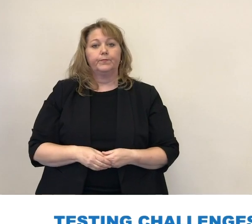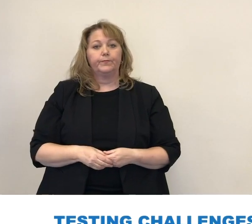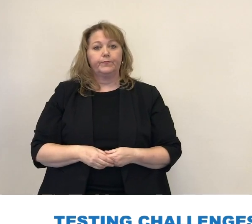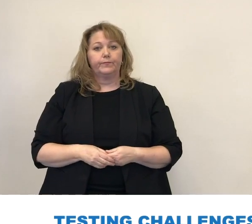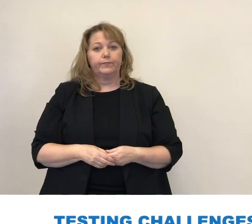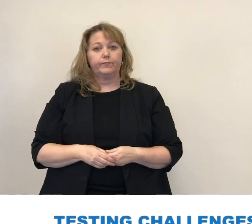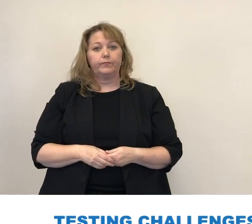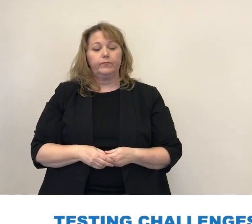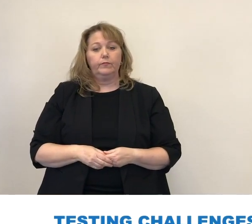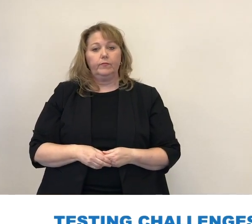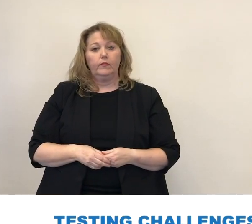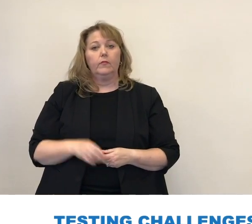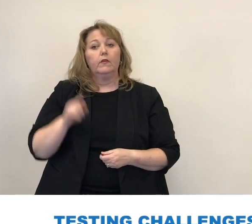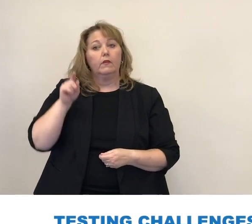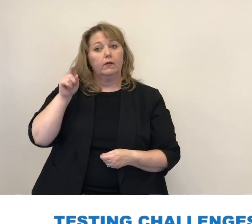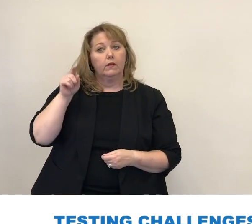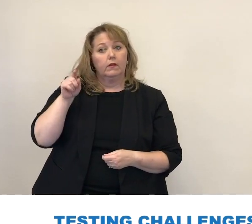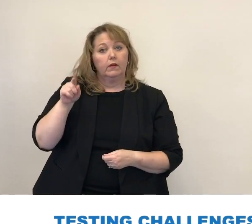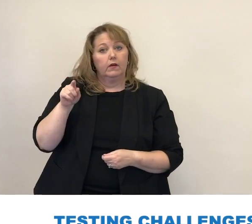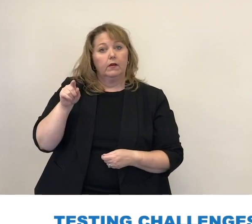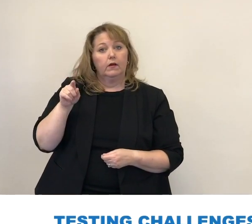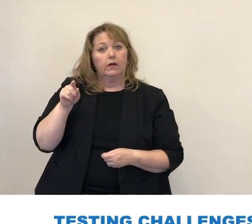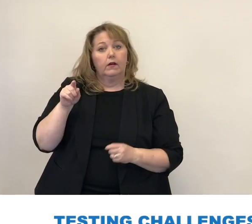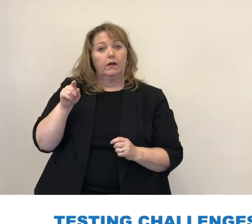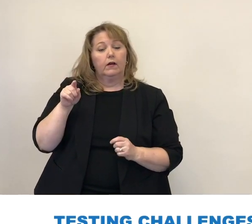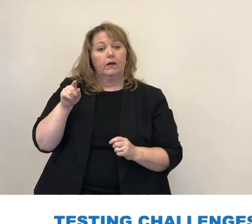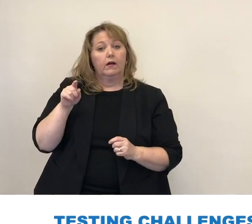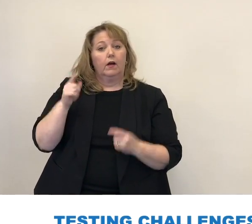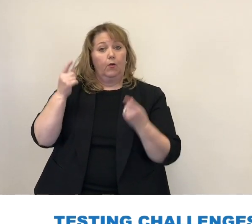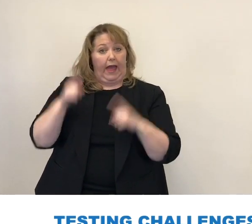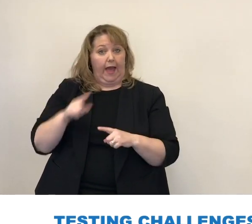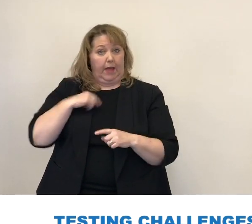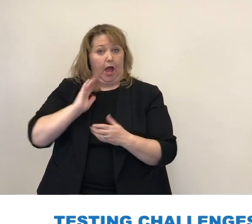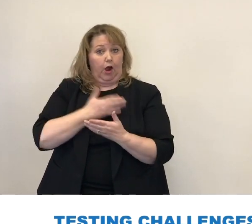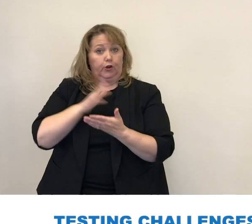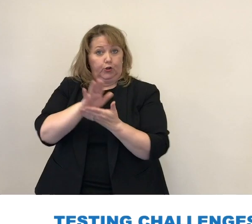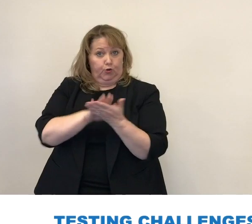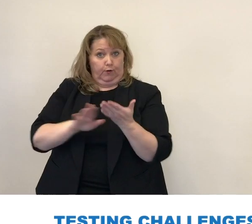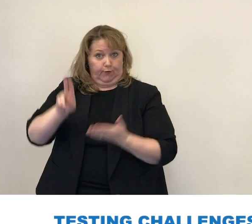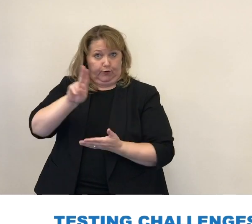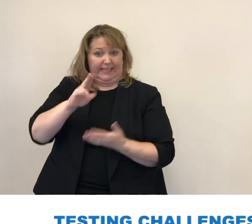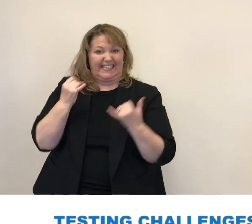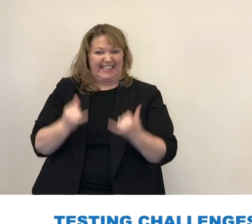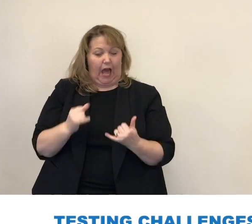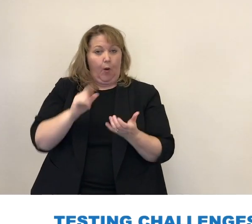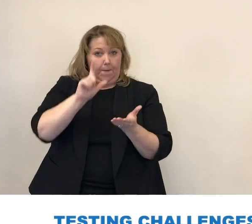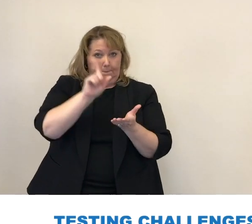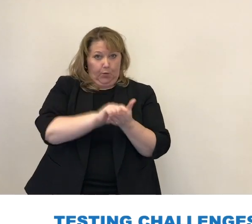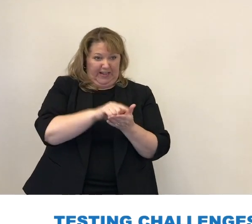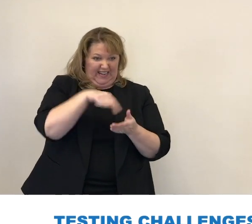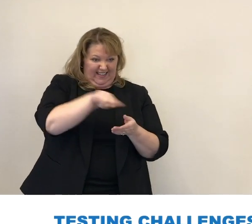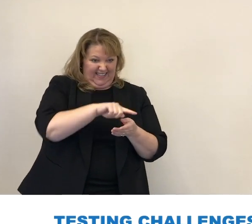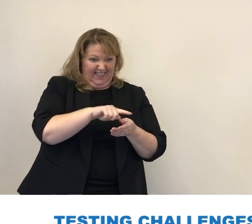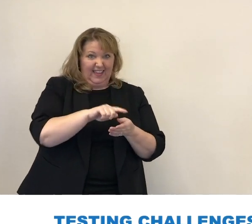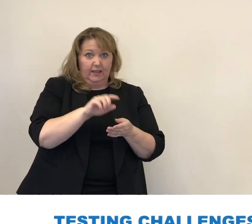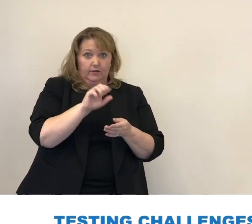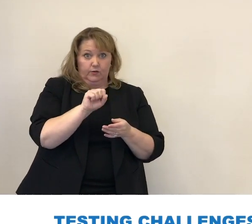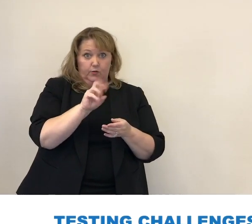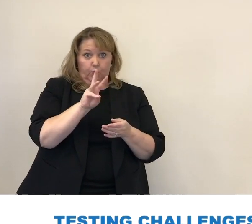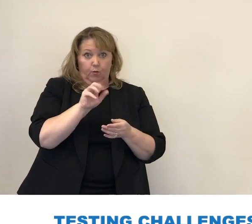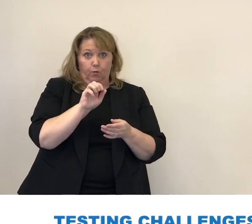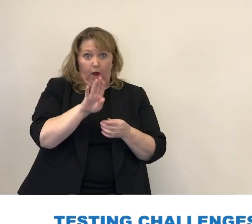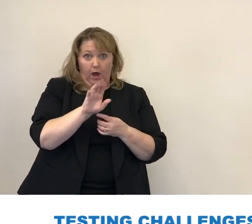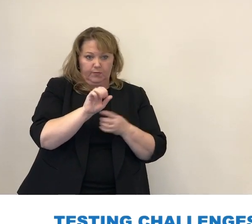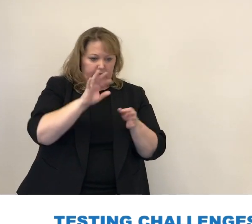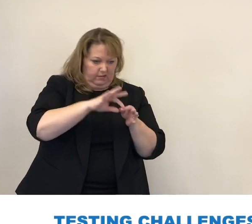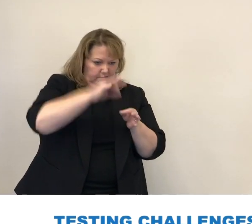Lab resides, is now 3D printing those swabs. Of course, we're going to do everything we can to determine the quality of those swabs before they